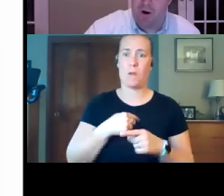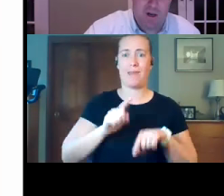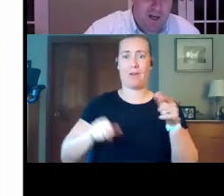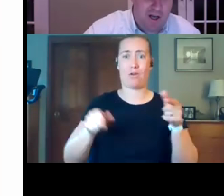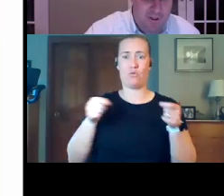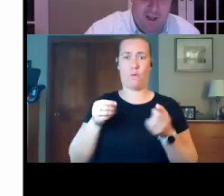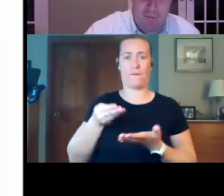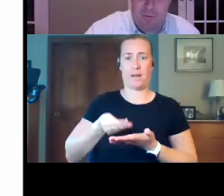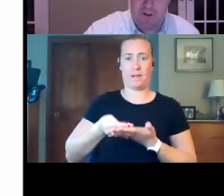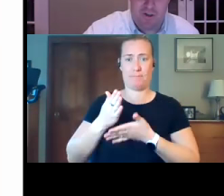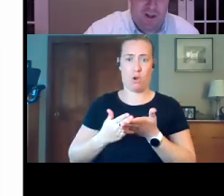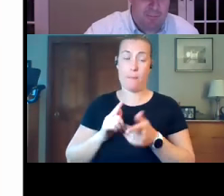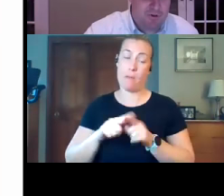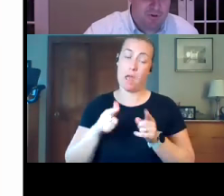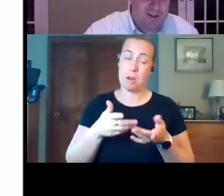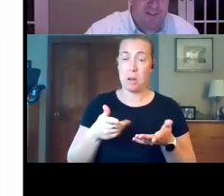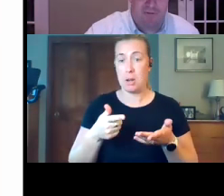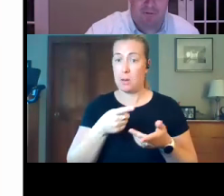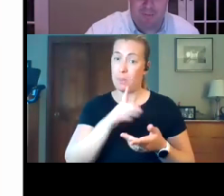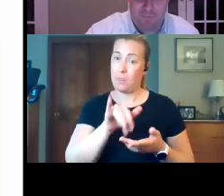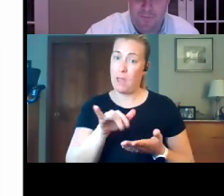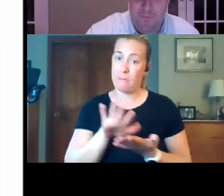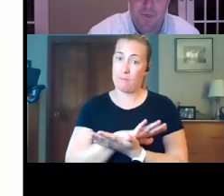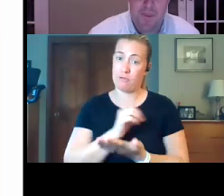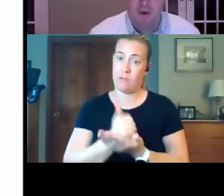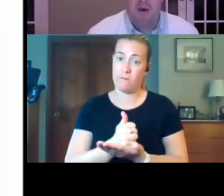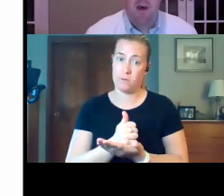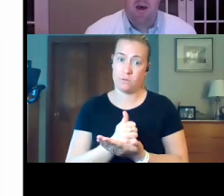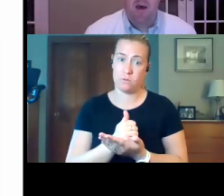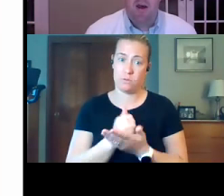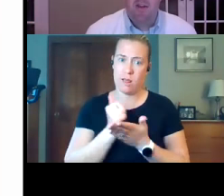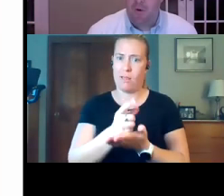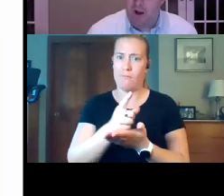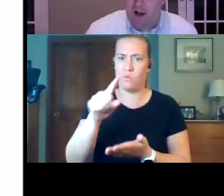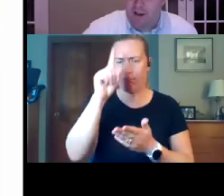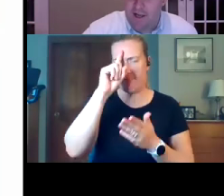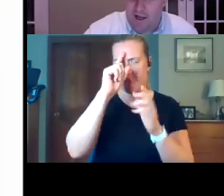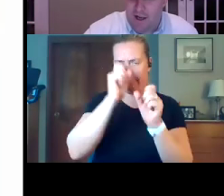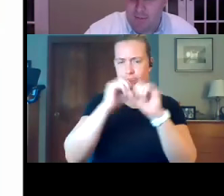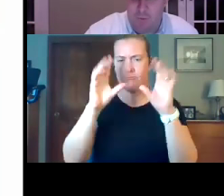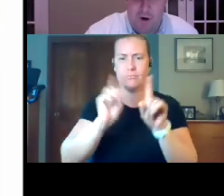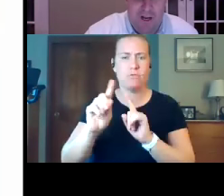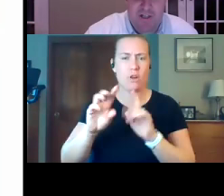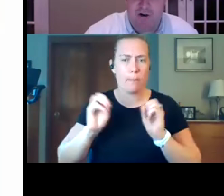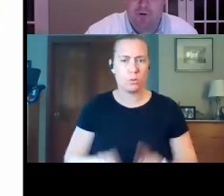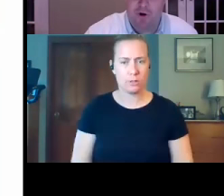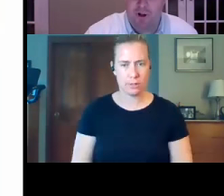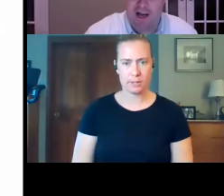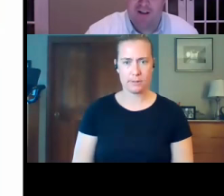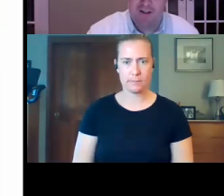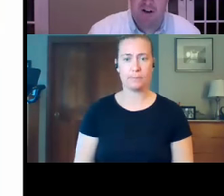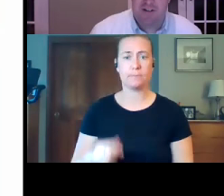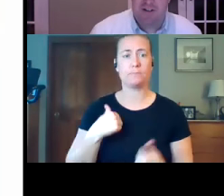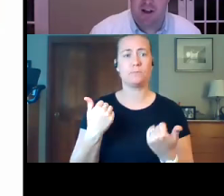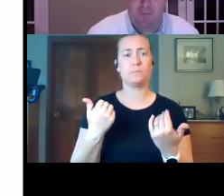paper to think about potential opportunities on that front. And then I wanted to highlight some work by Sherry Rogel and